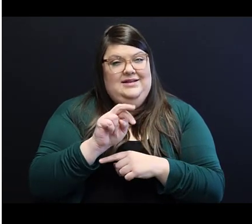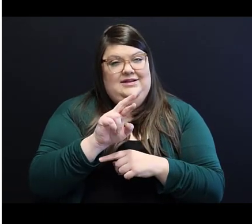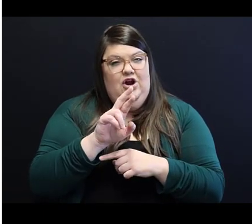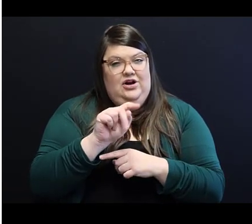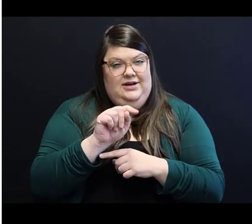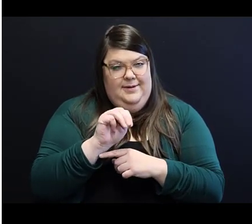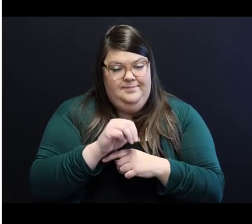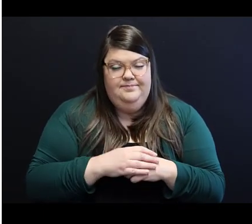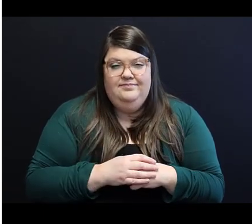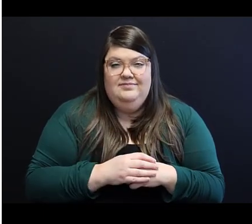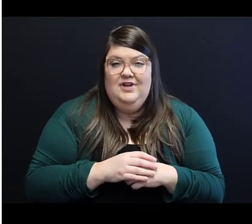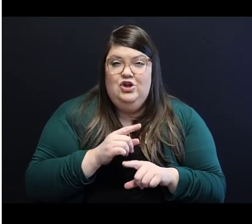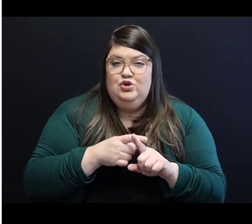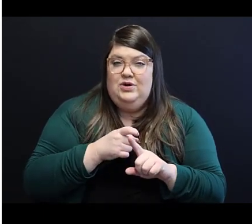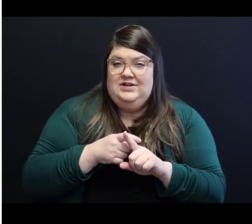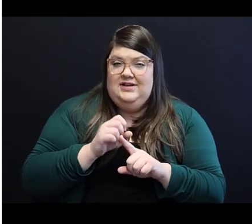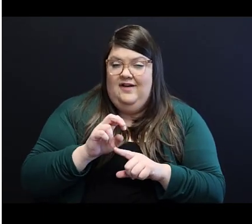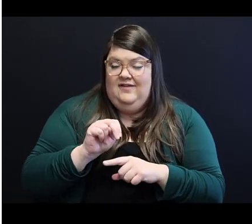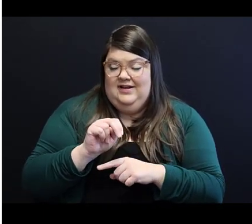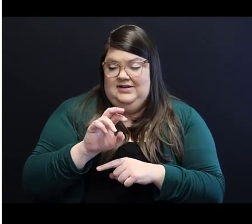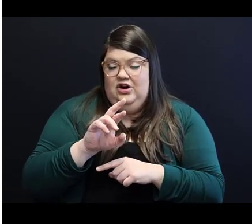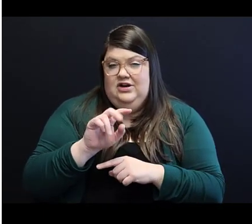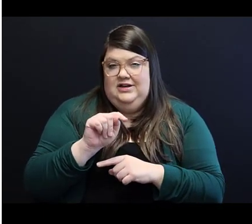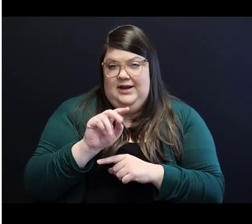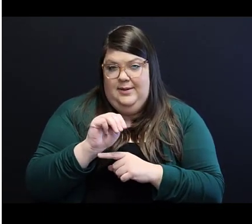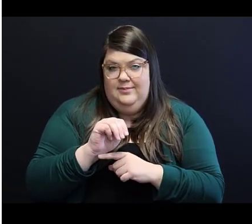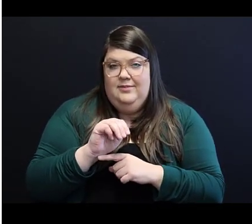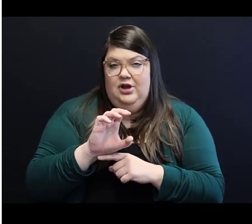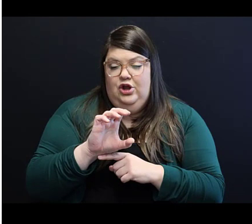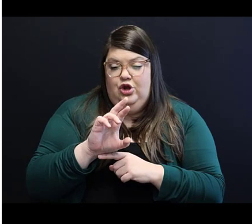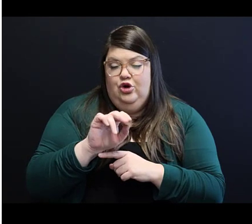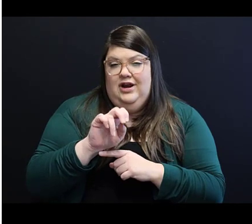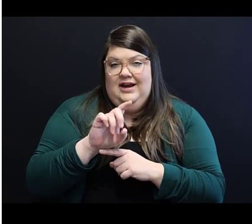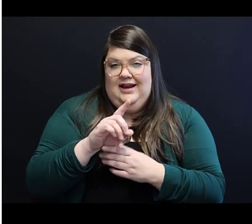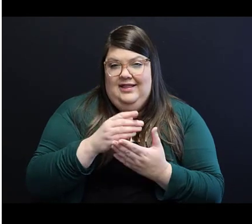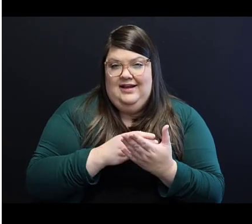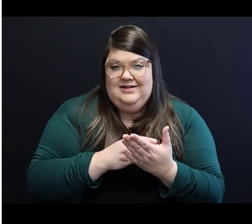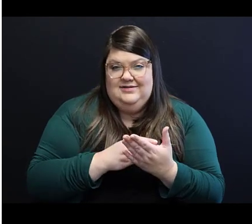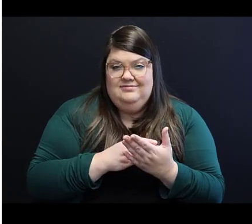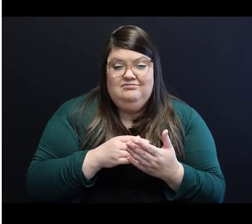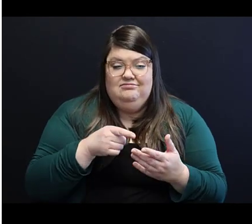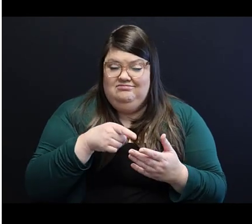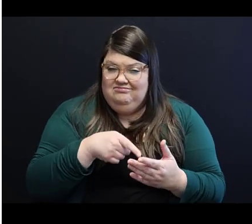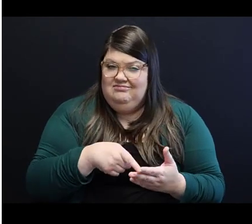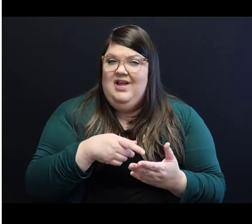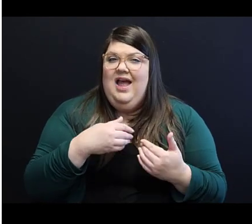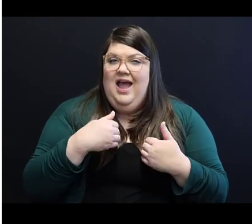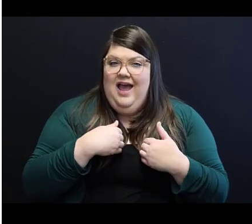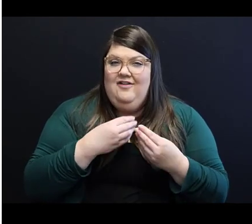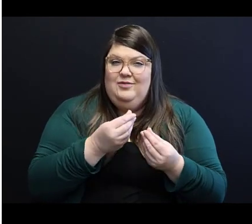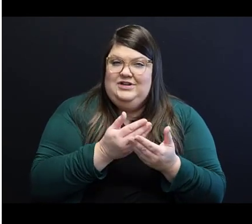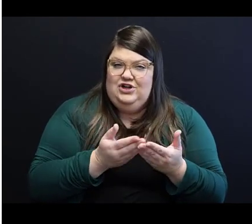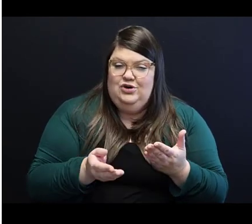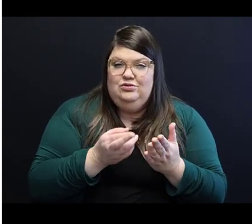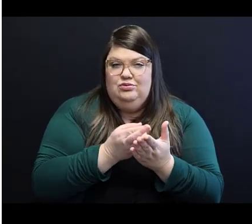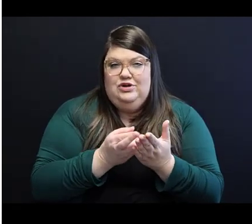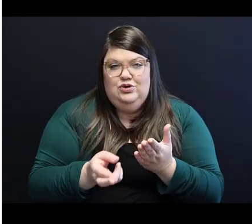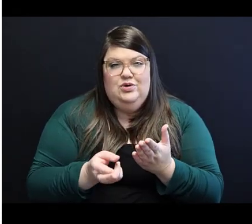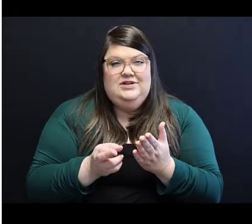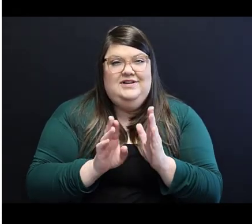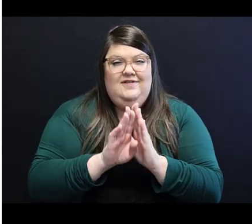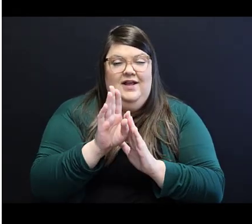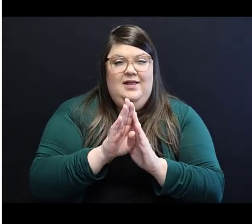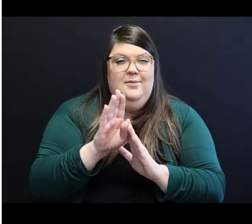Sources of NCRTM Curated Lists. Curated lists contain materials and resources developed by